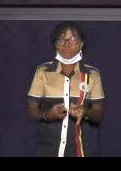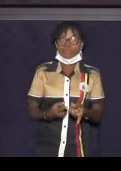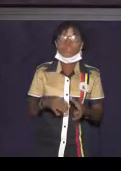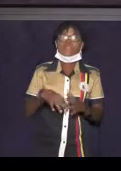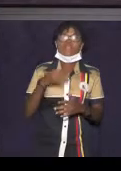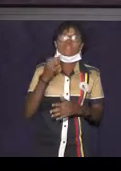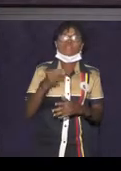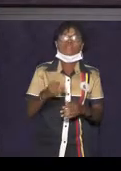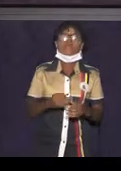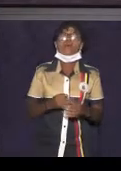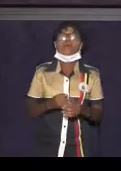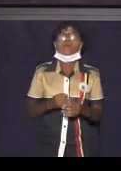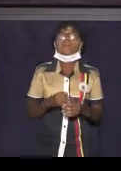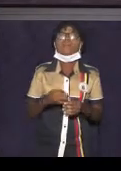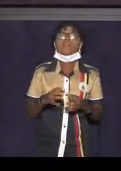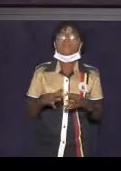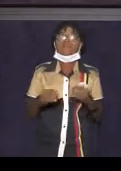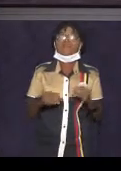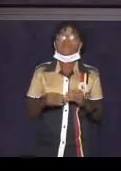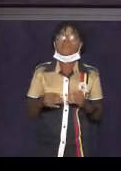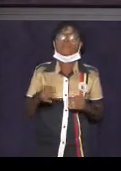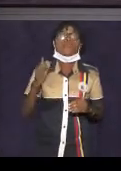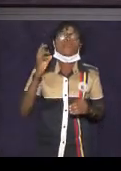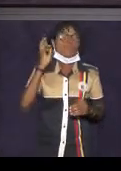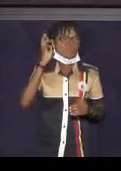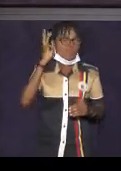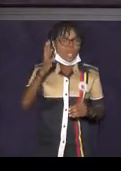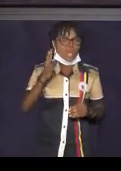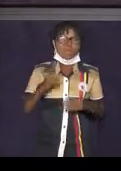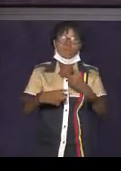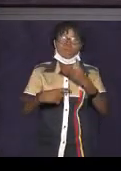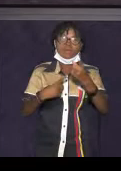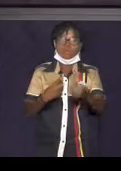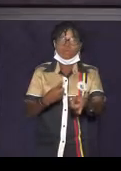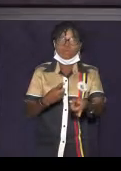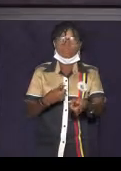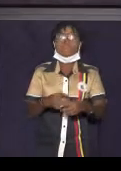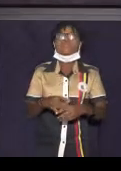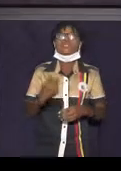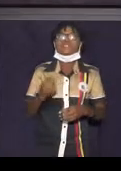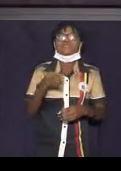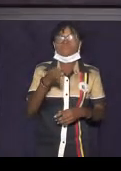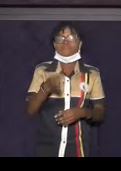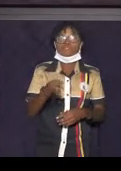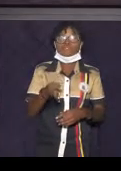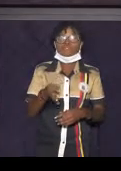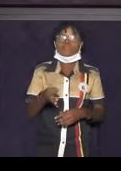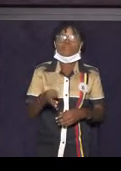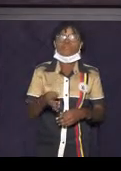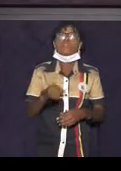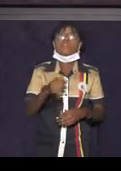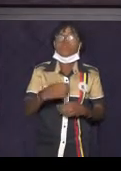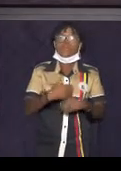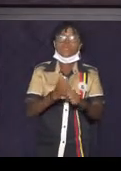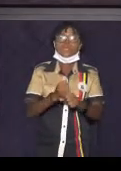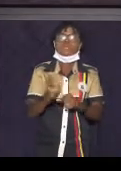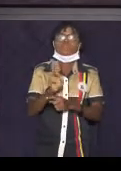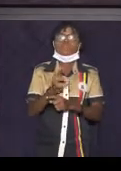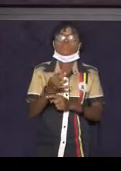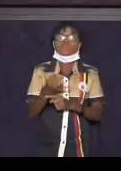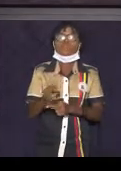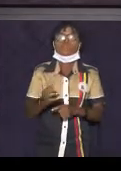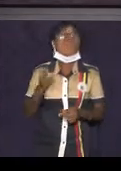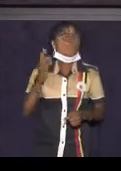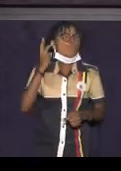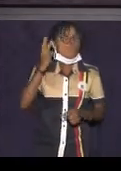future tense. Will go. We told you that in the future tense, you make use of